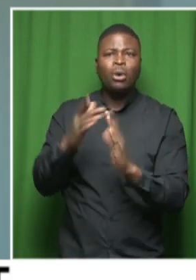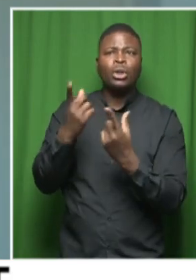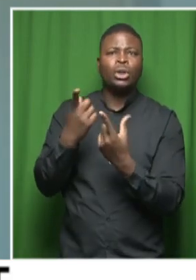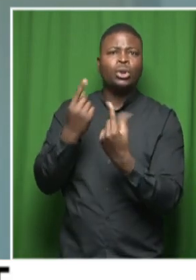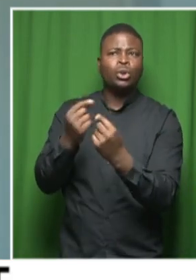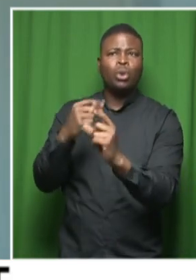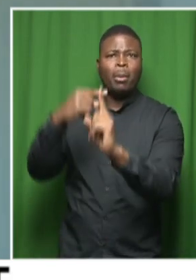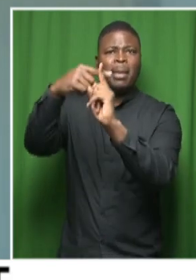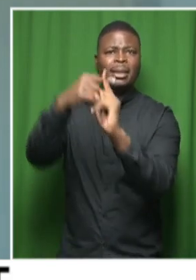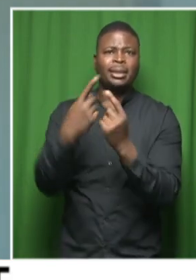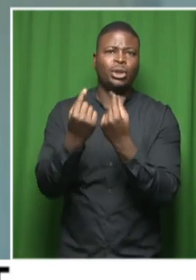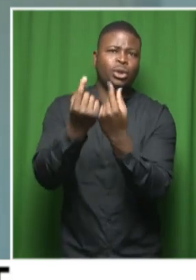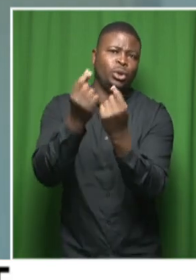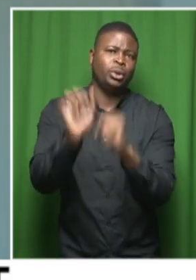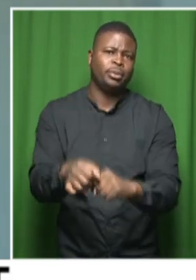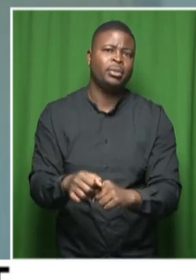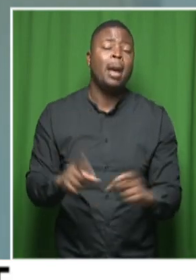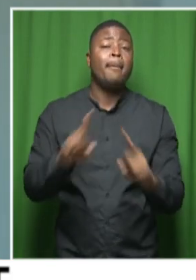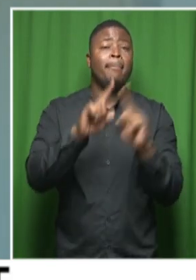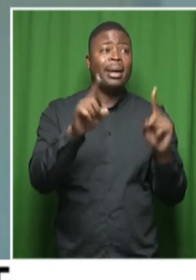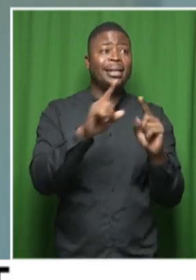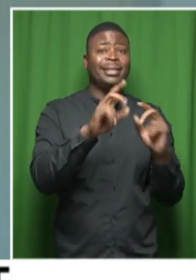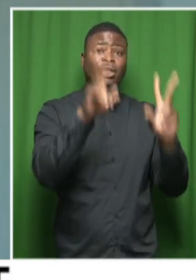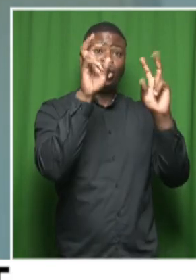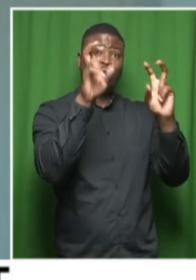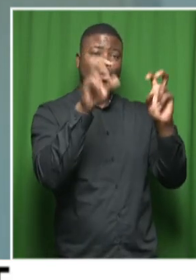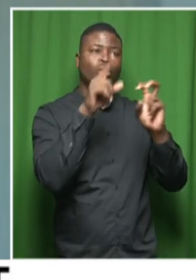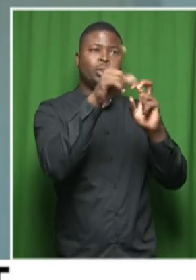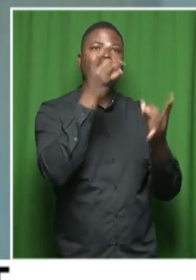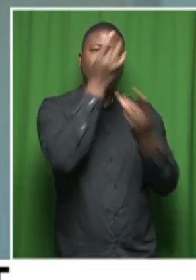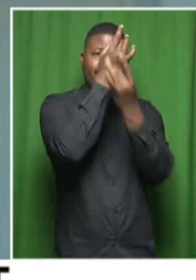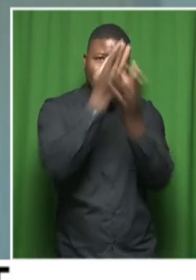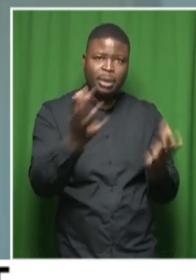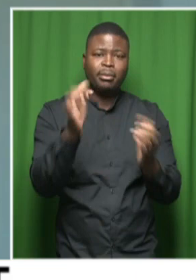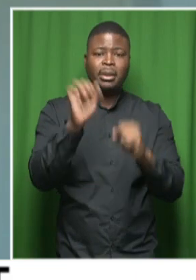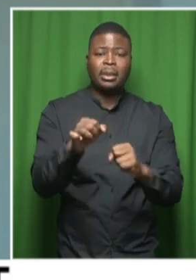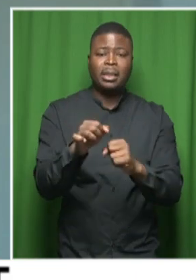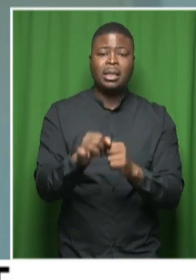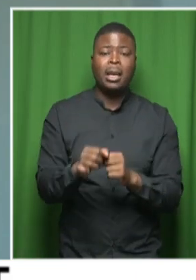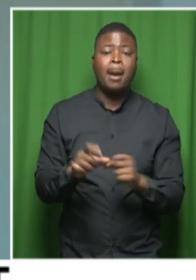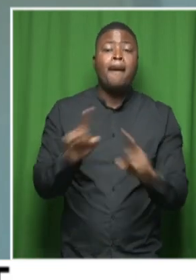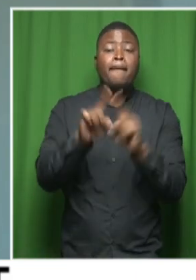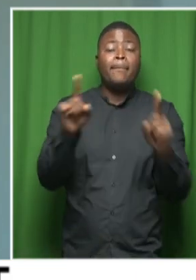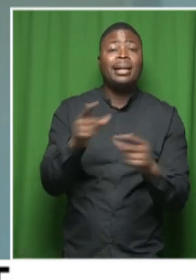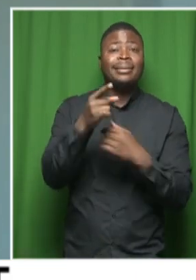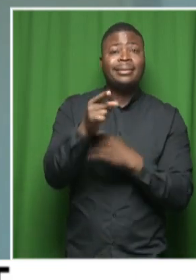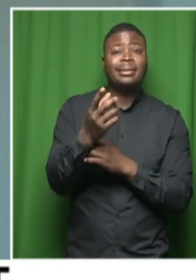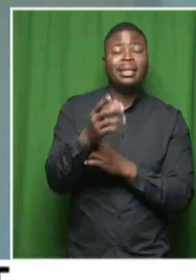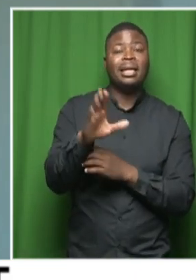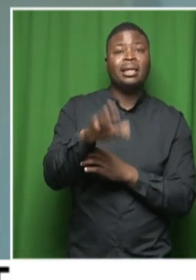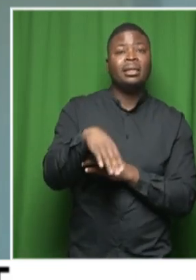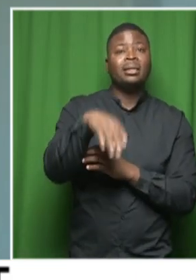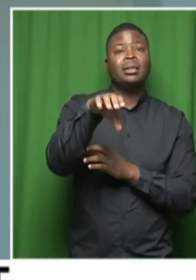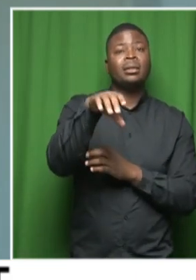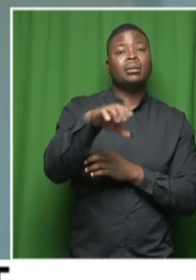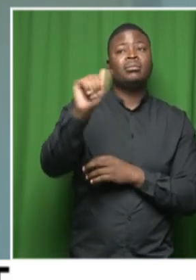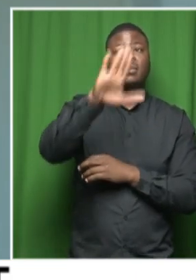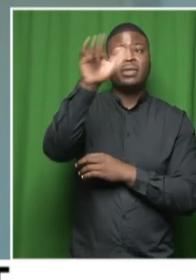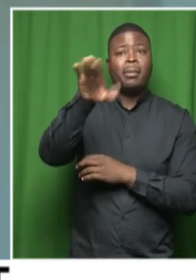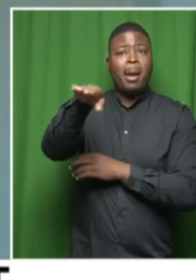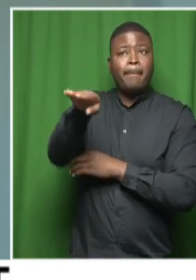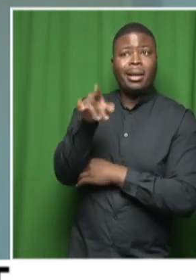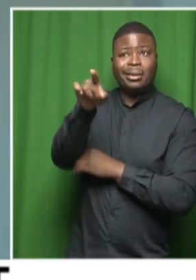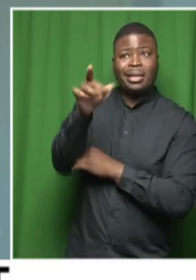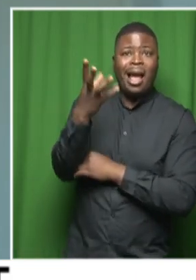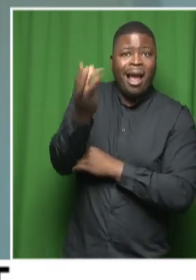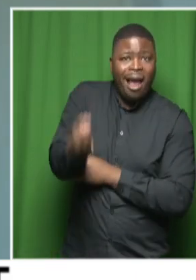even raised another issue, Sakina, that in fact, by the way, there is an embedded dual mandate in the Reserve Bank. And I'm really opening a can of